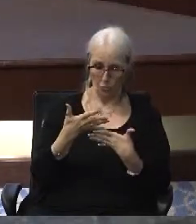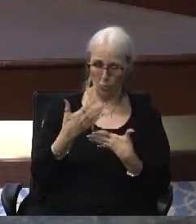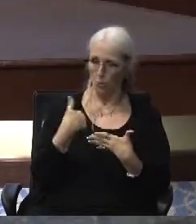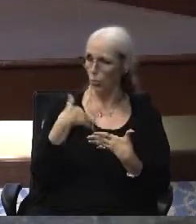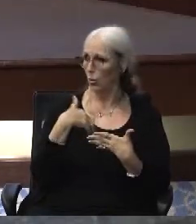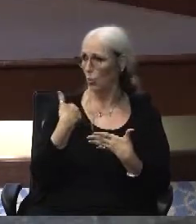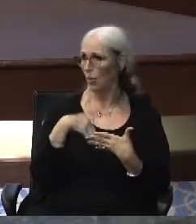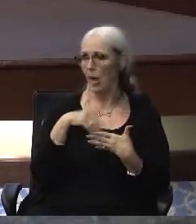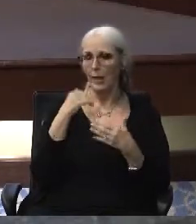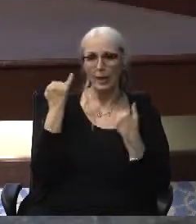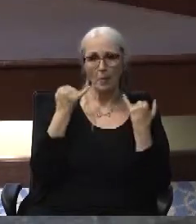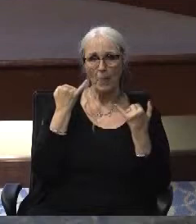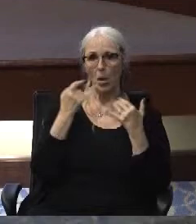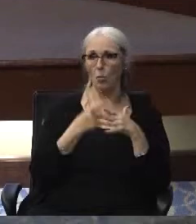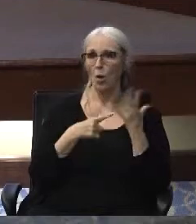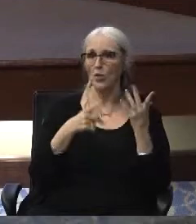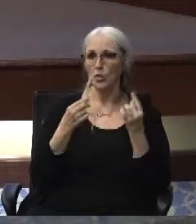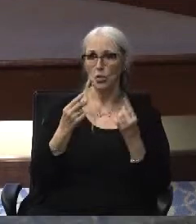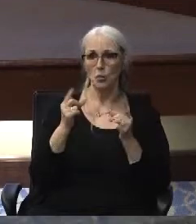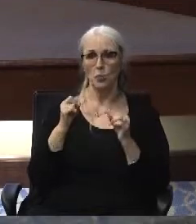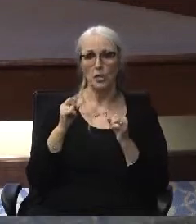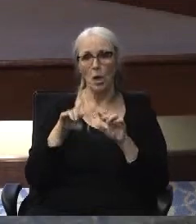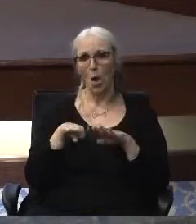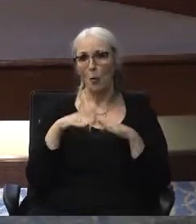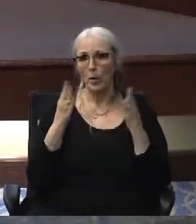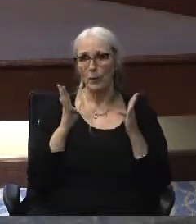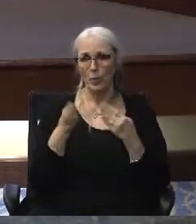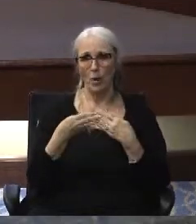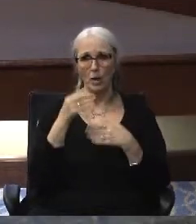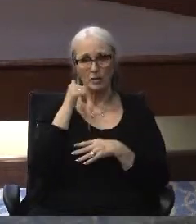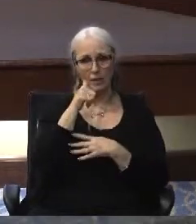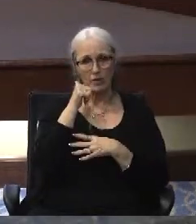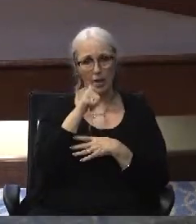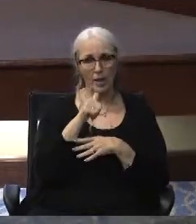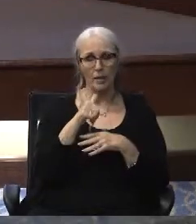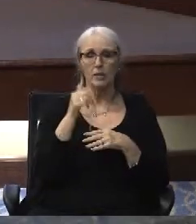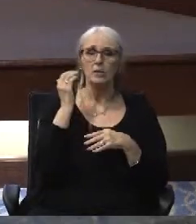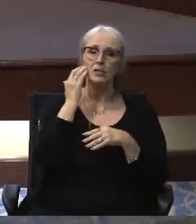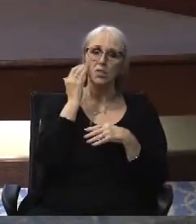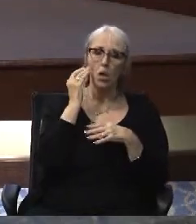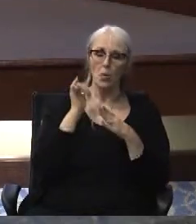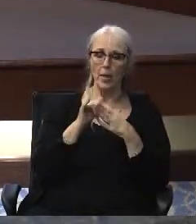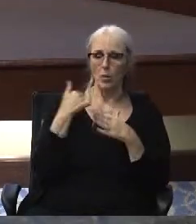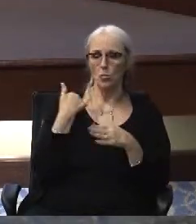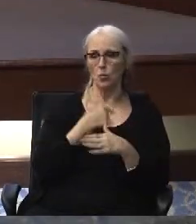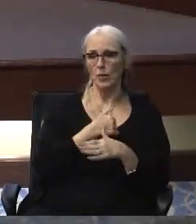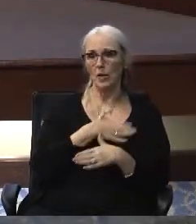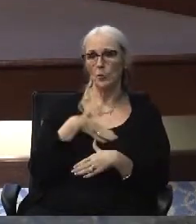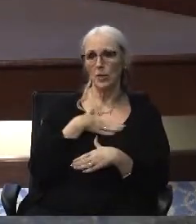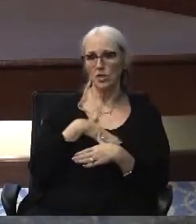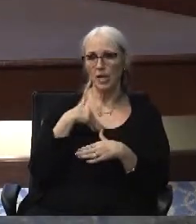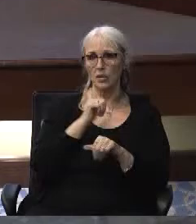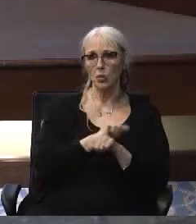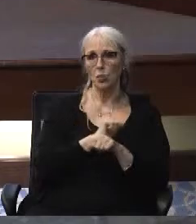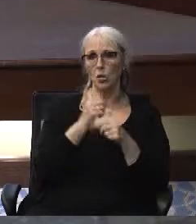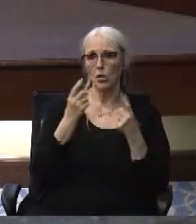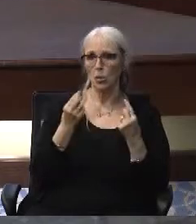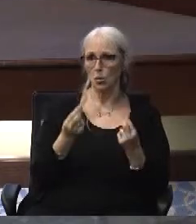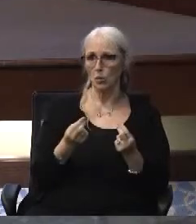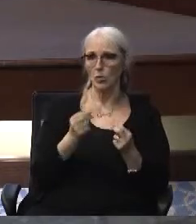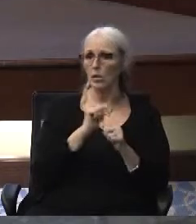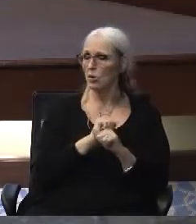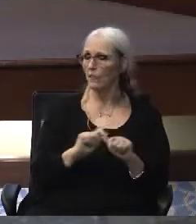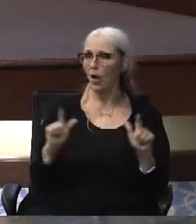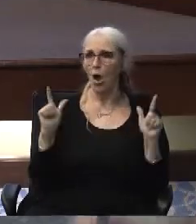imagine what you do when you open your box every day. So just know that we appreciate the work that you all have done